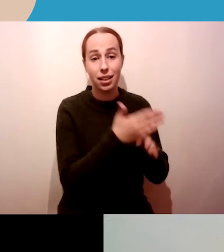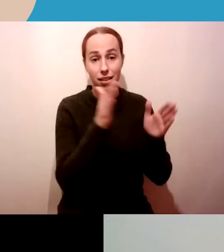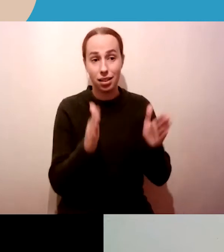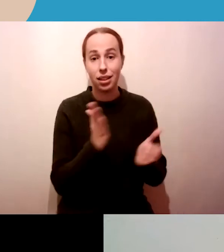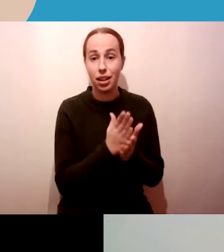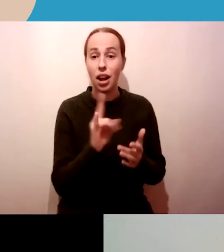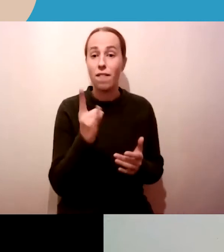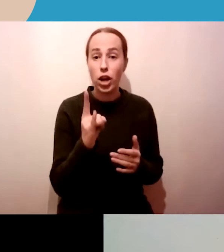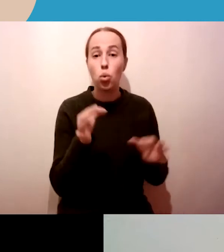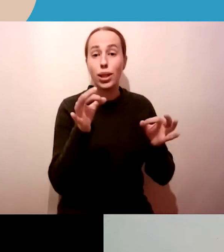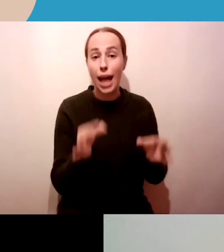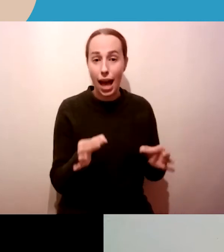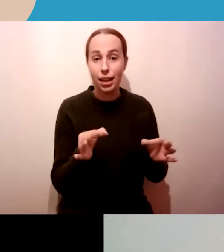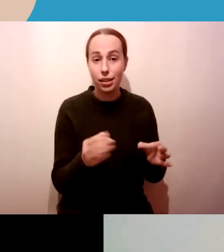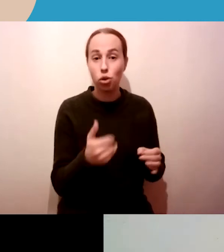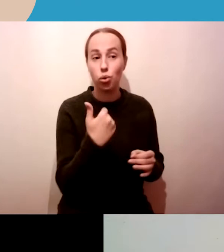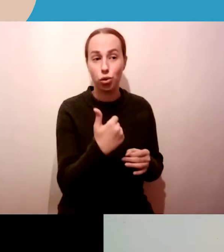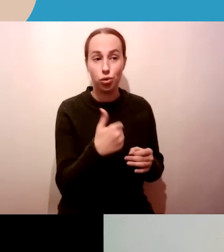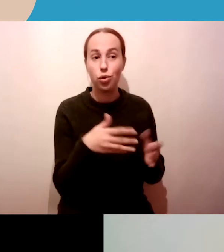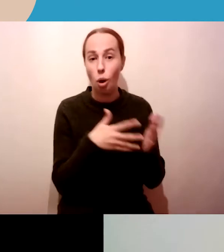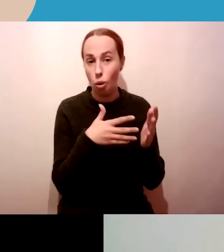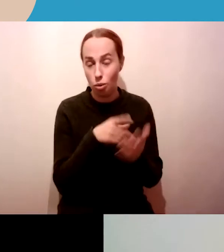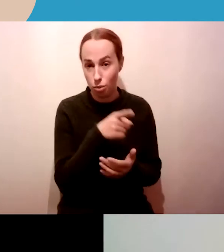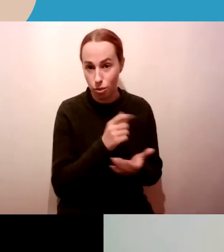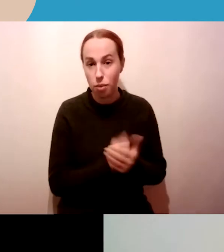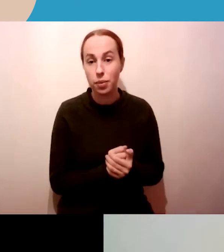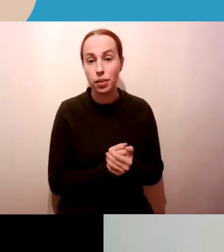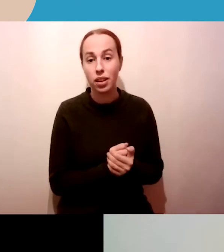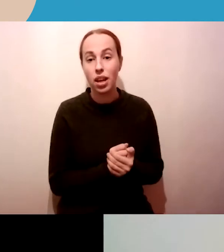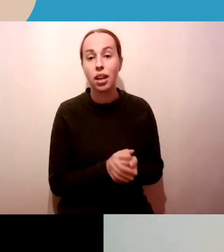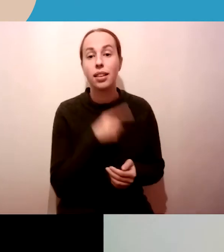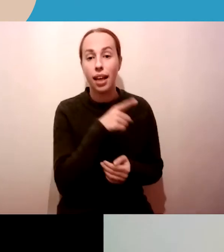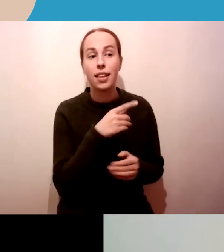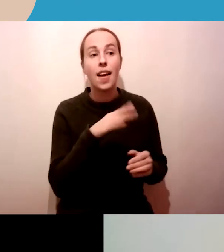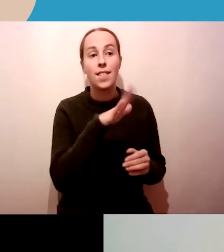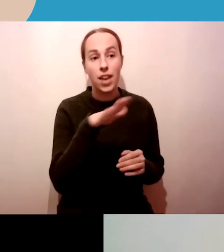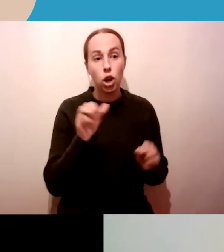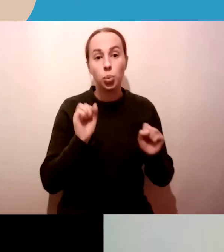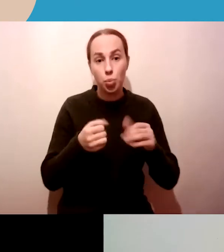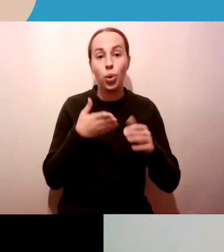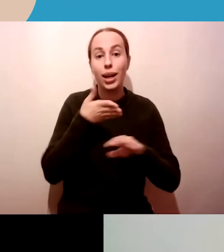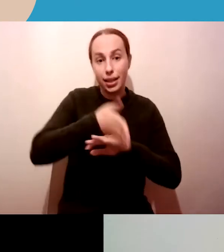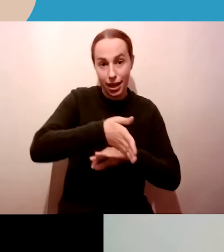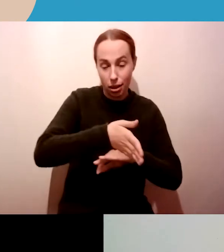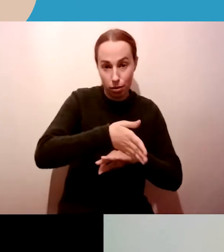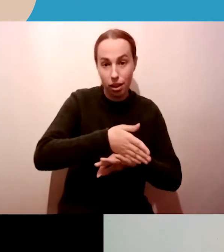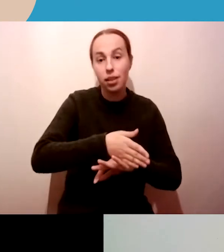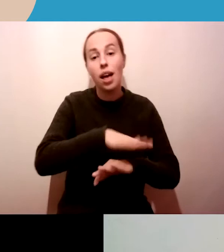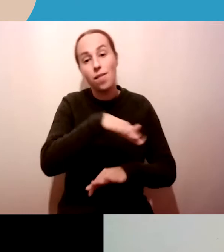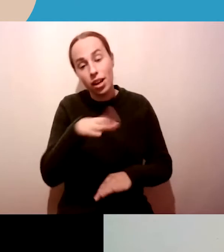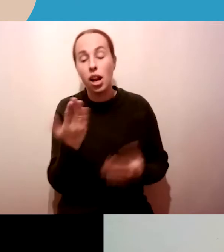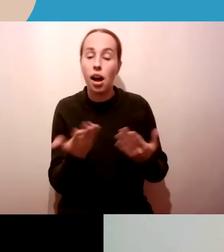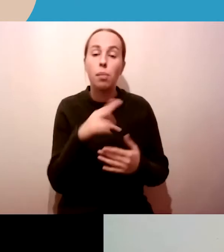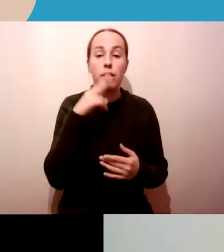And then there is the child ombudsman or children's rights ombudsman that is open